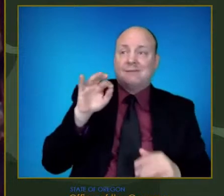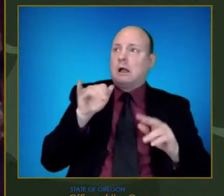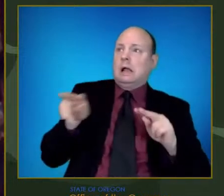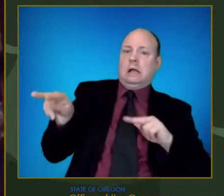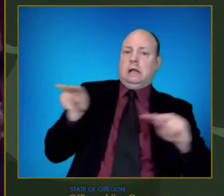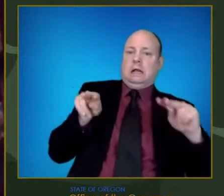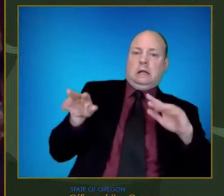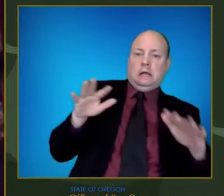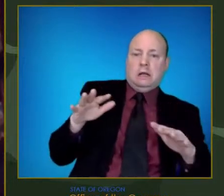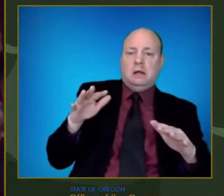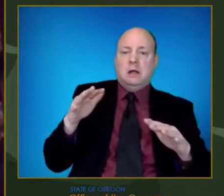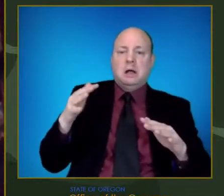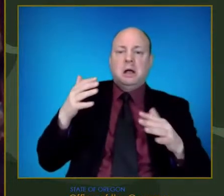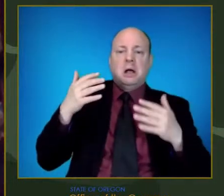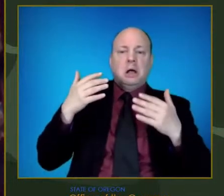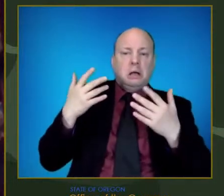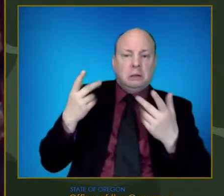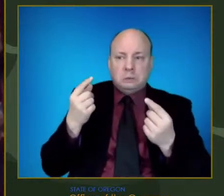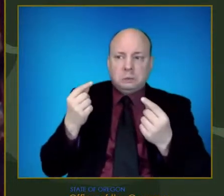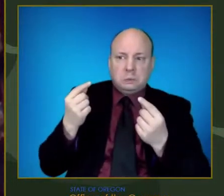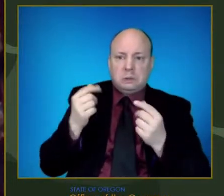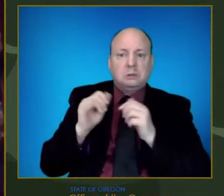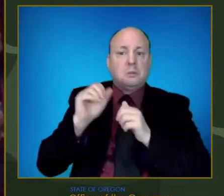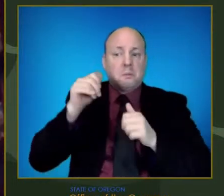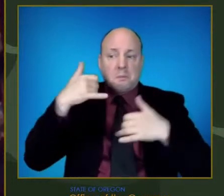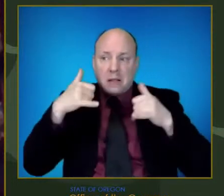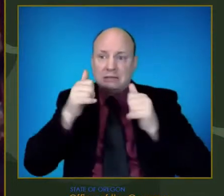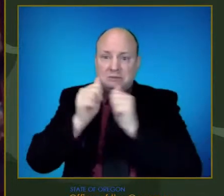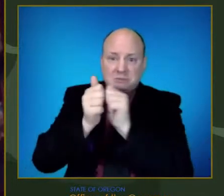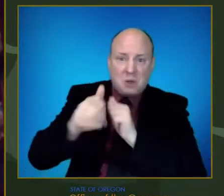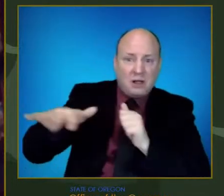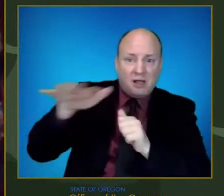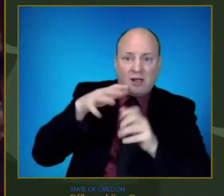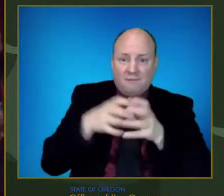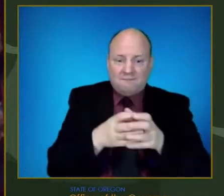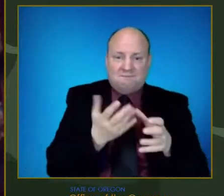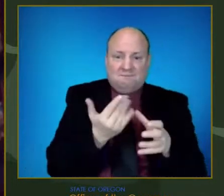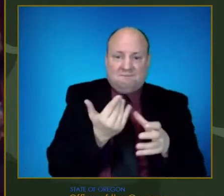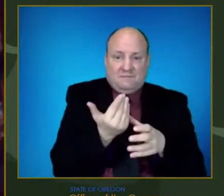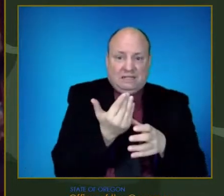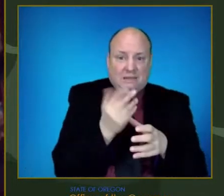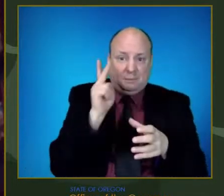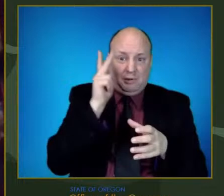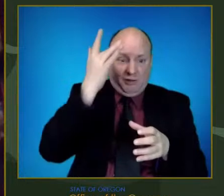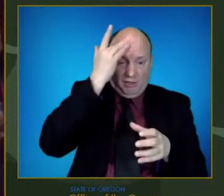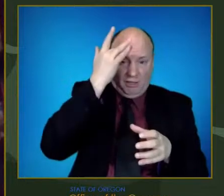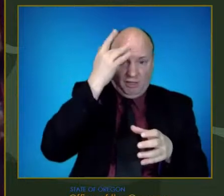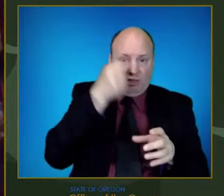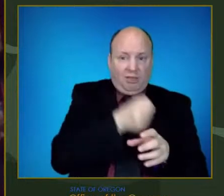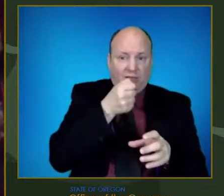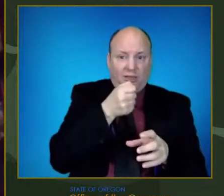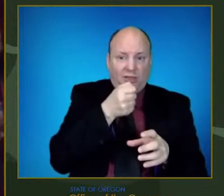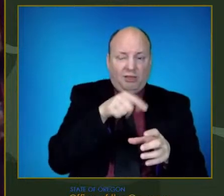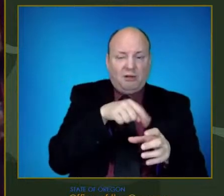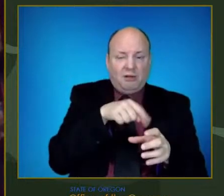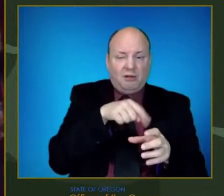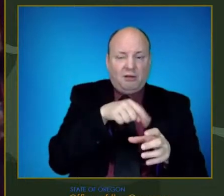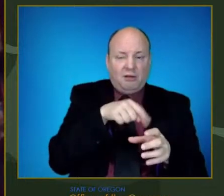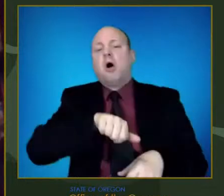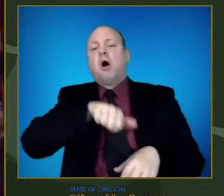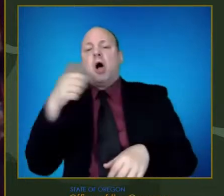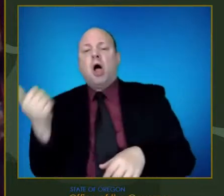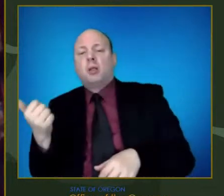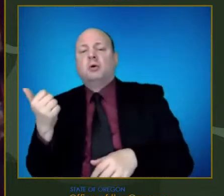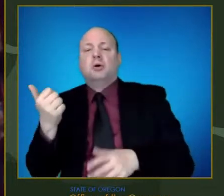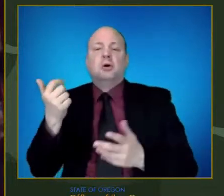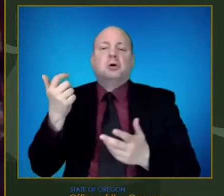we have 15 people who are sick associated with this outbreak. In another case, we've seen approximately 80 people, mostly